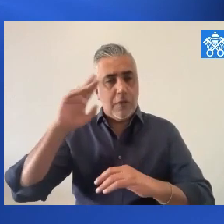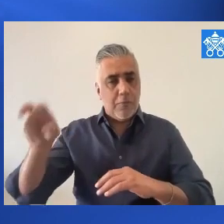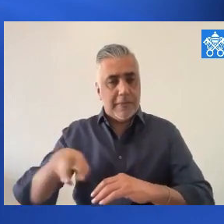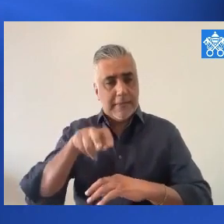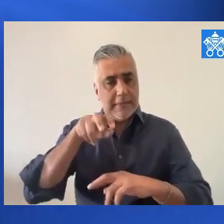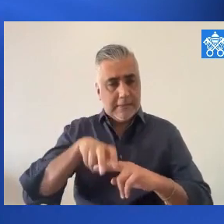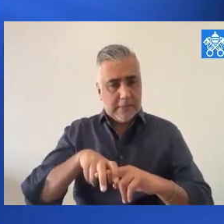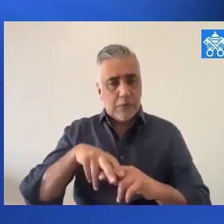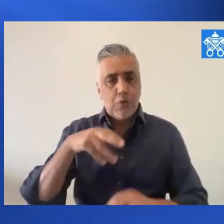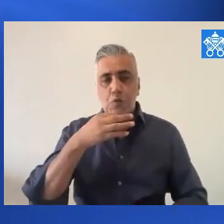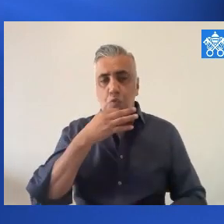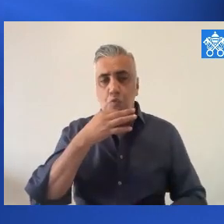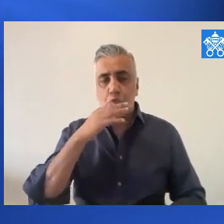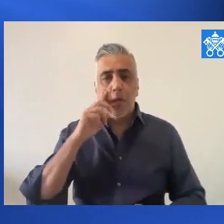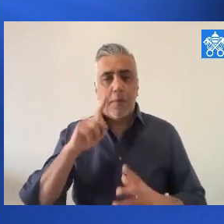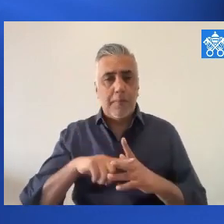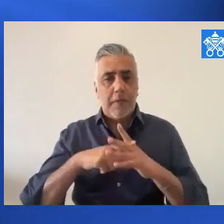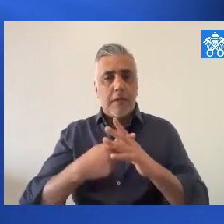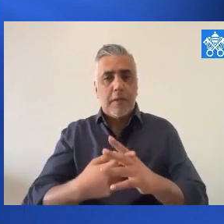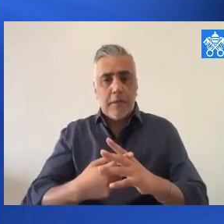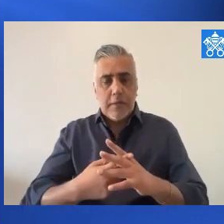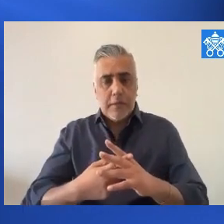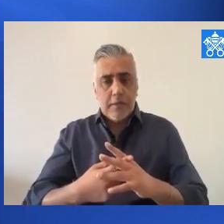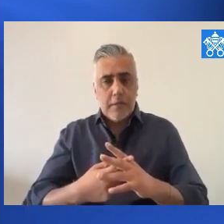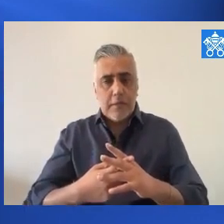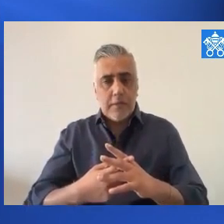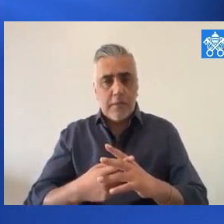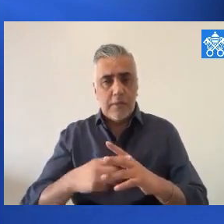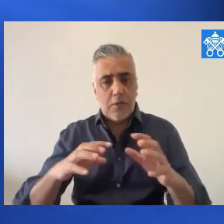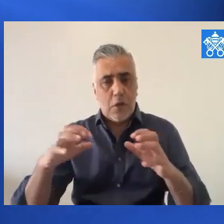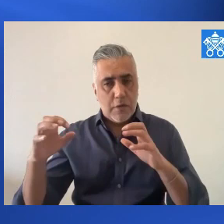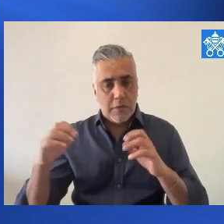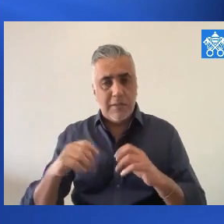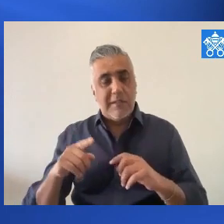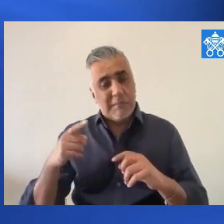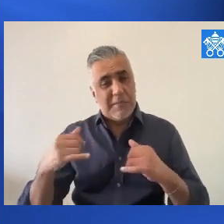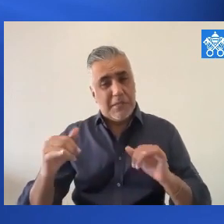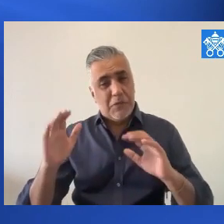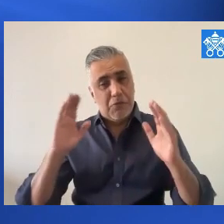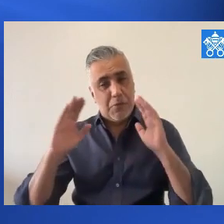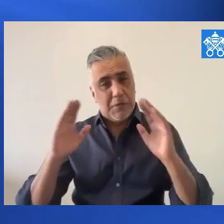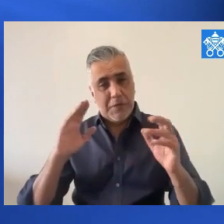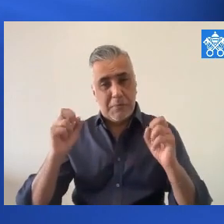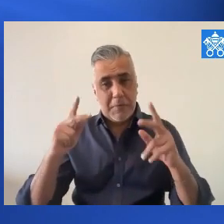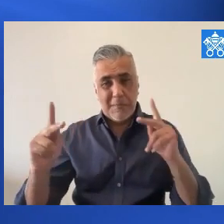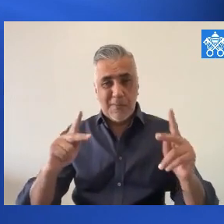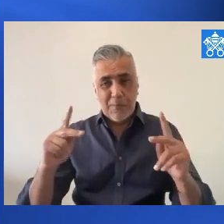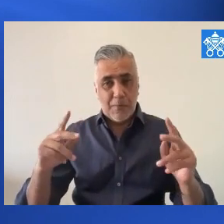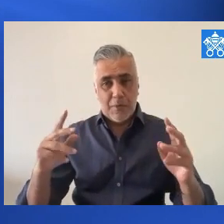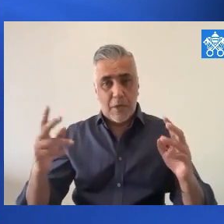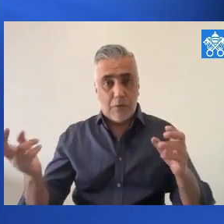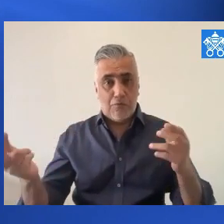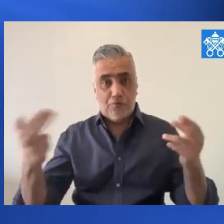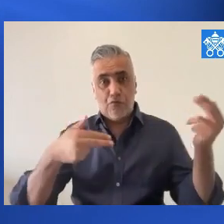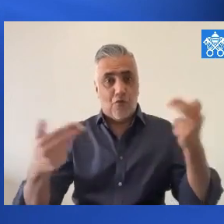canopy covering that area, where he will be seated and begin this audience. But not before he's greeted